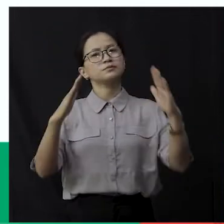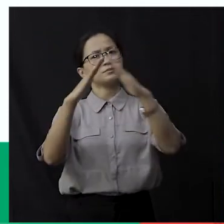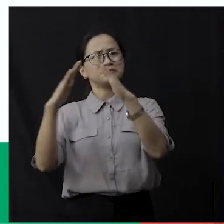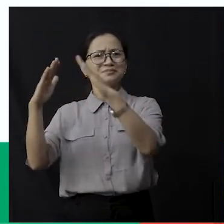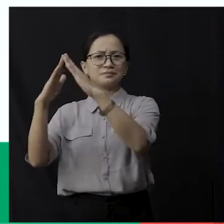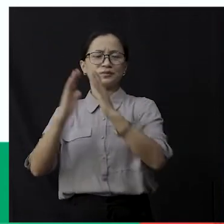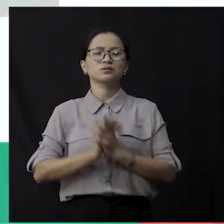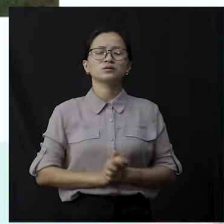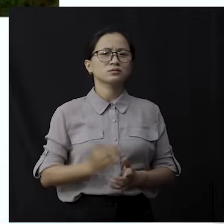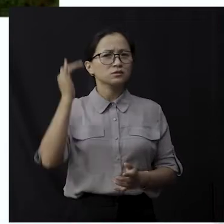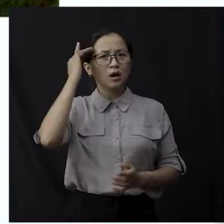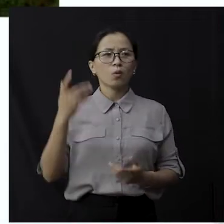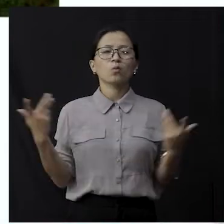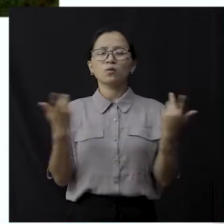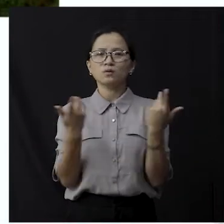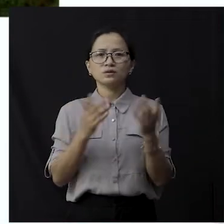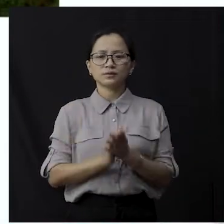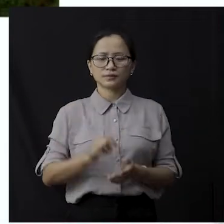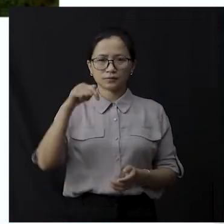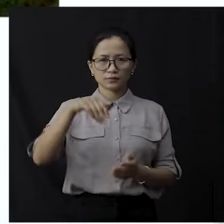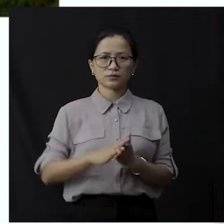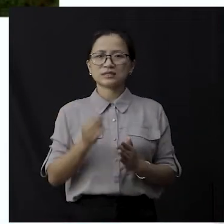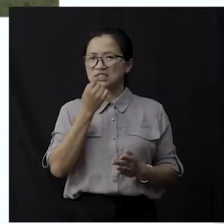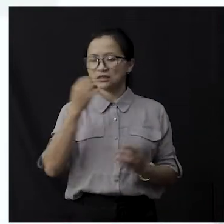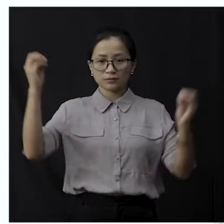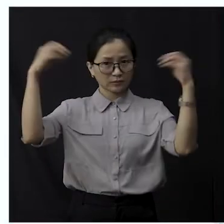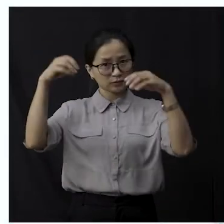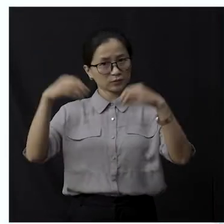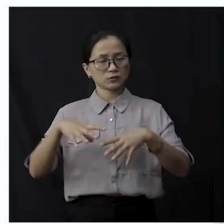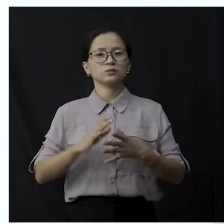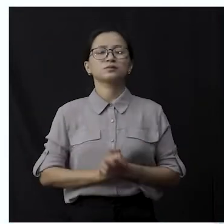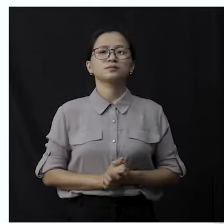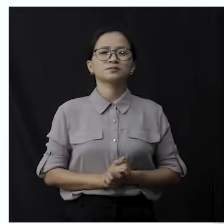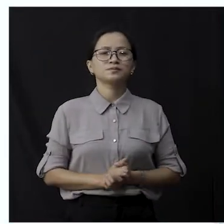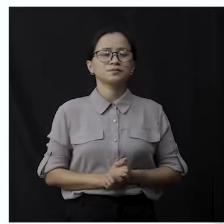So now do you know, students, what happens to this snow?